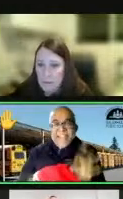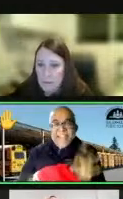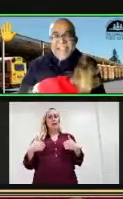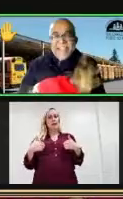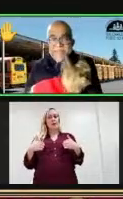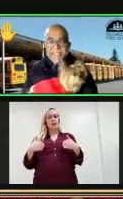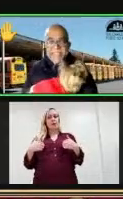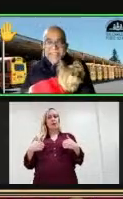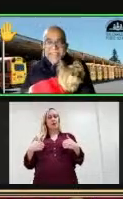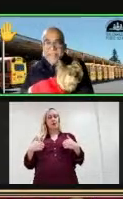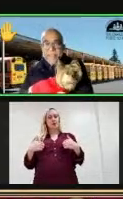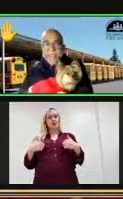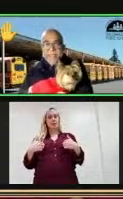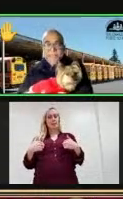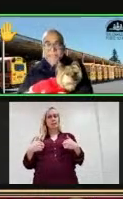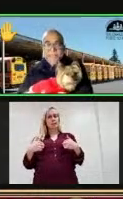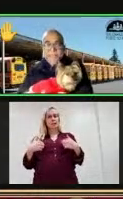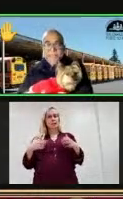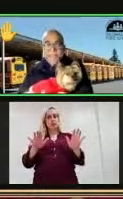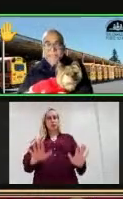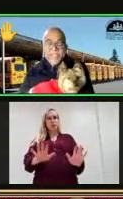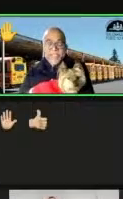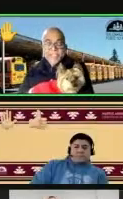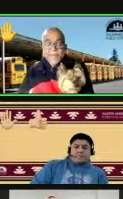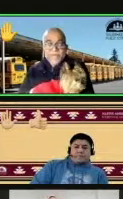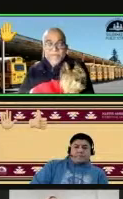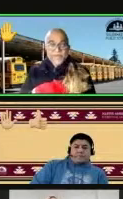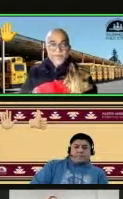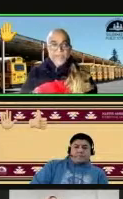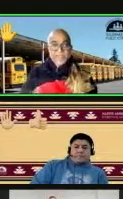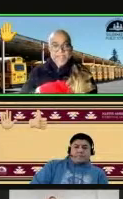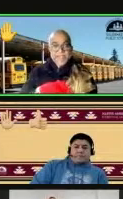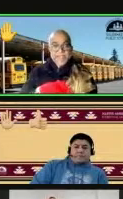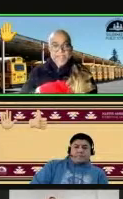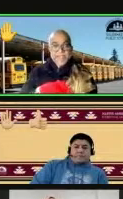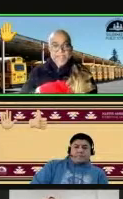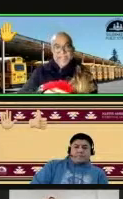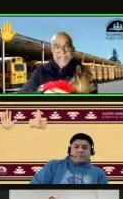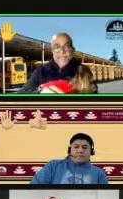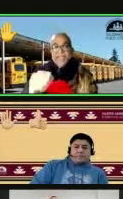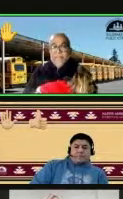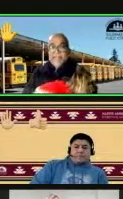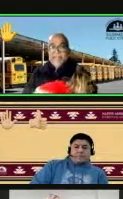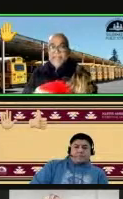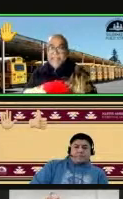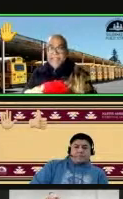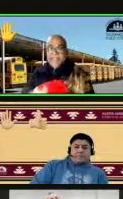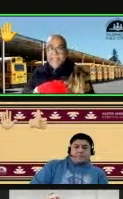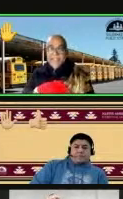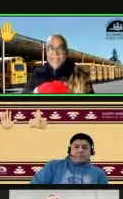this is my pet peeve, so please stop me if I go too much into it. I mean, to me,